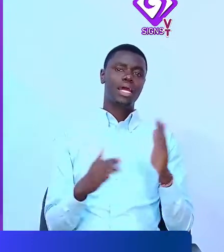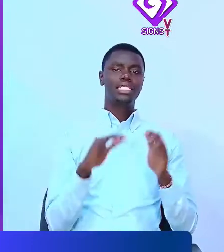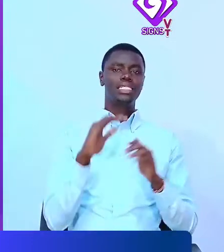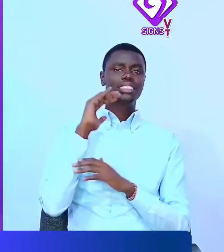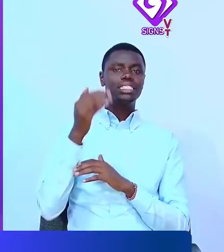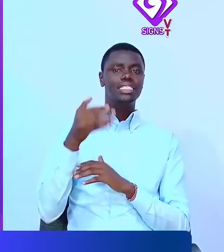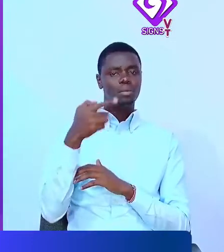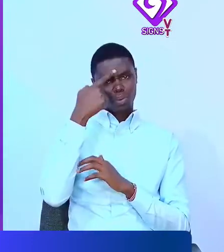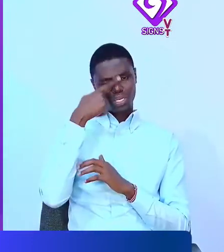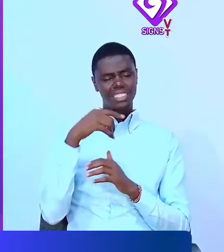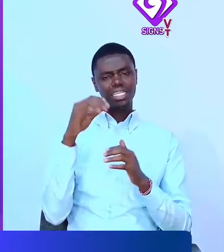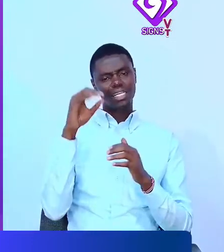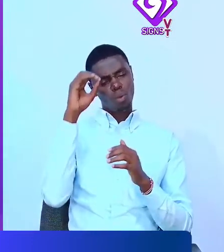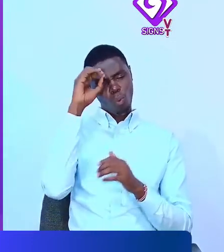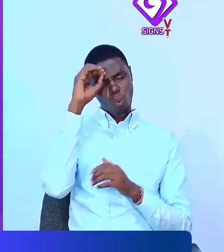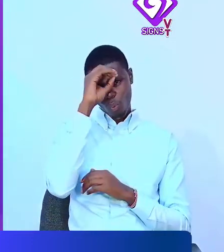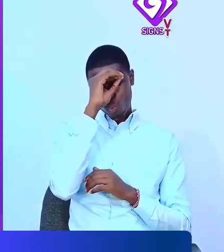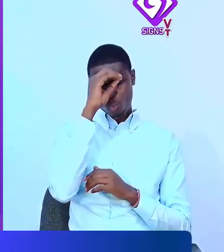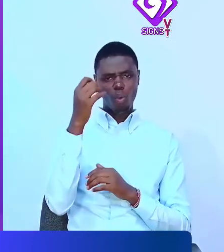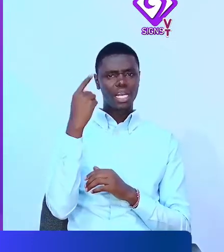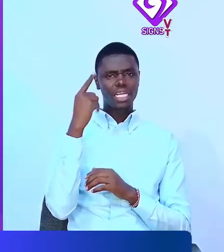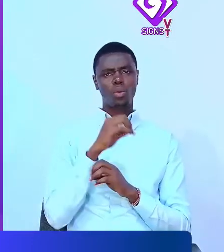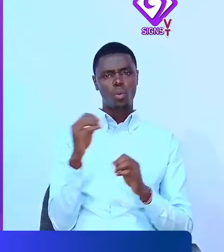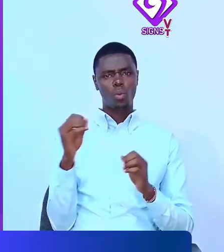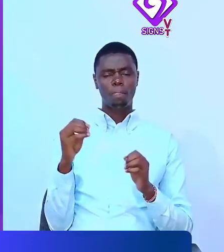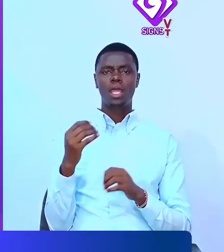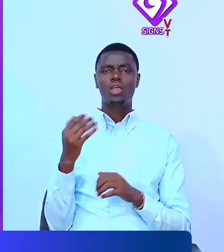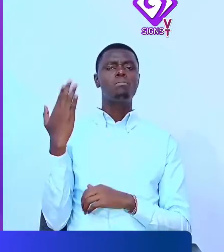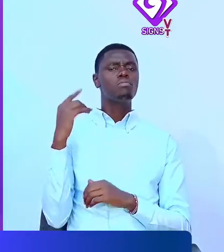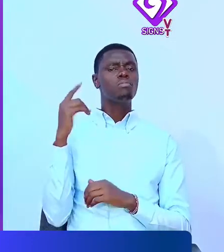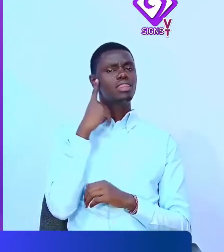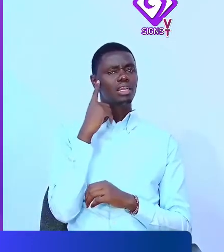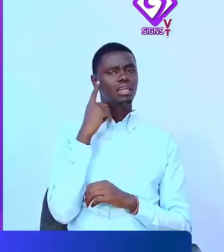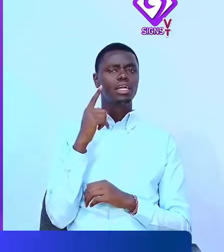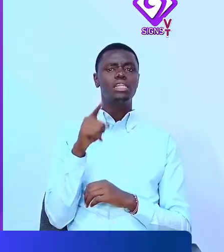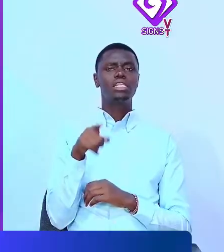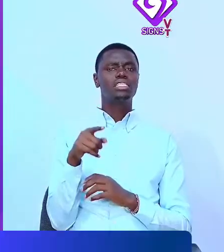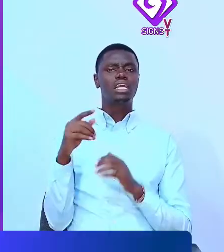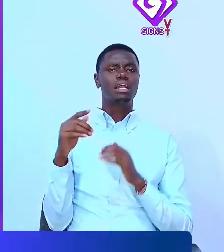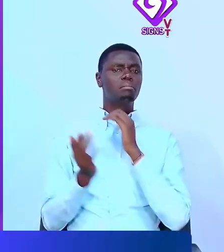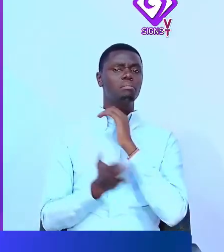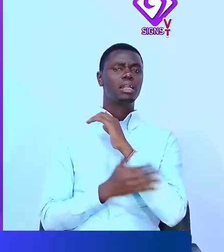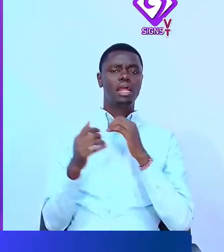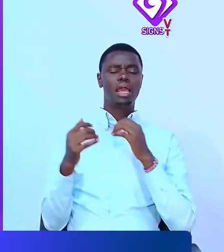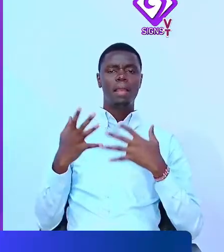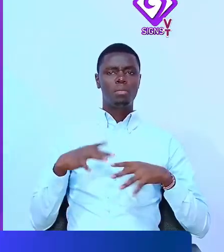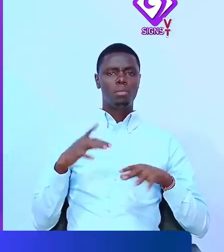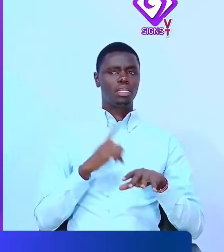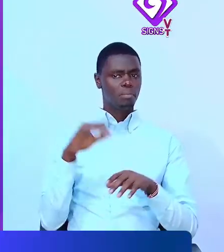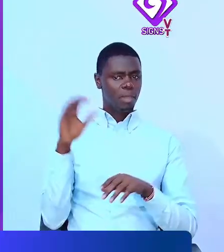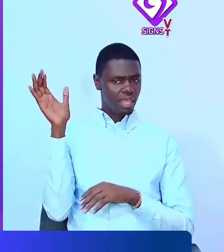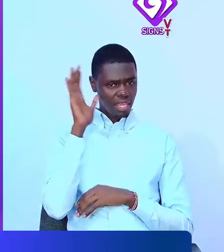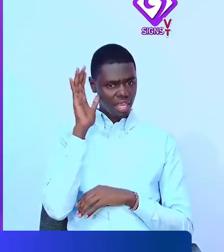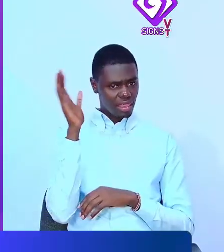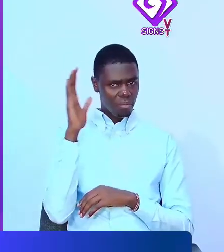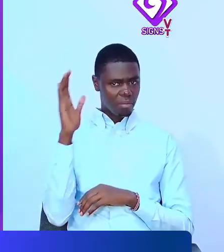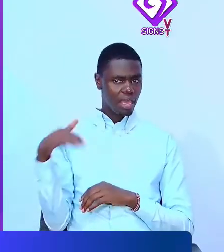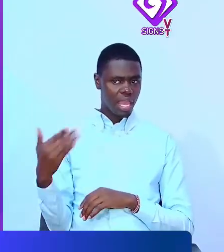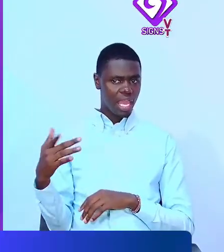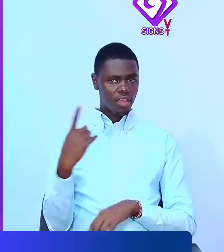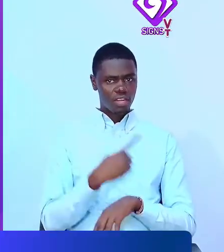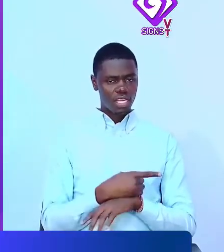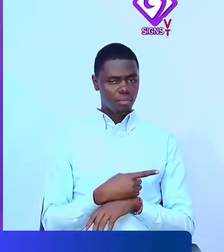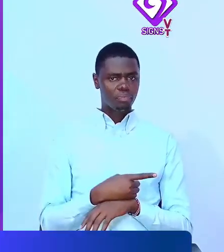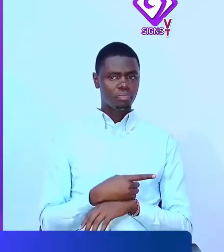everything. For me, for the beginning, I used to think that they are just evil. But when I hear them every day and every now